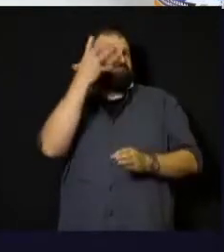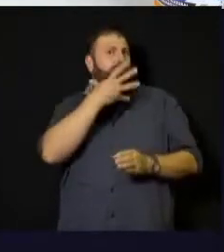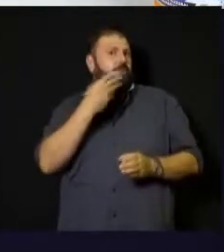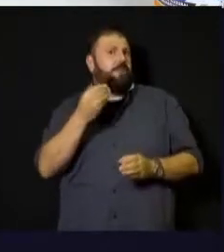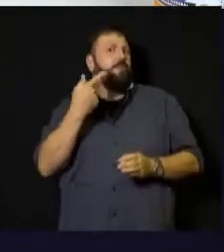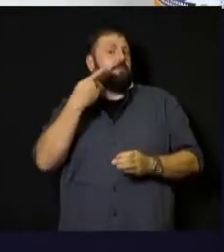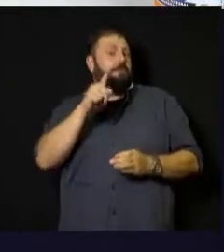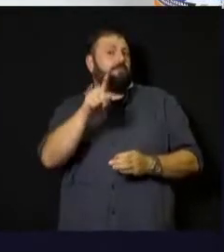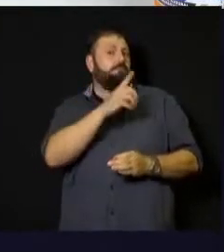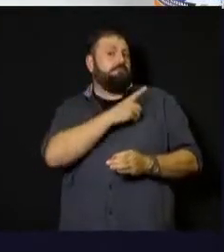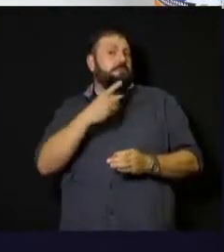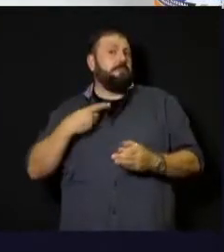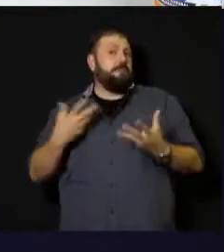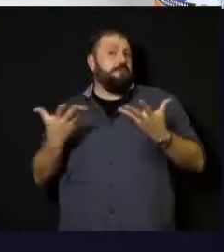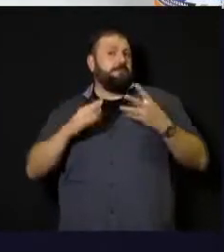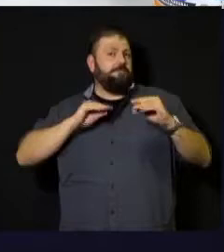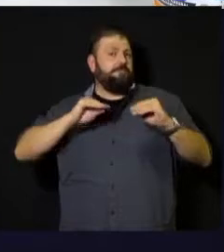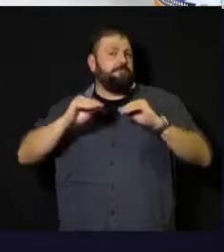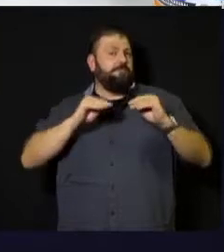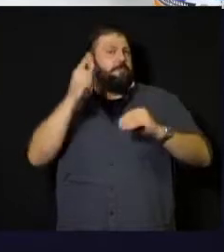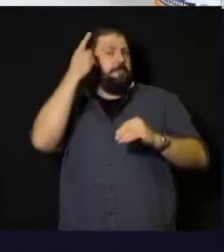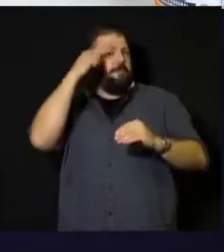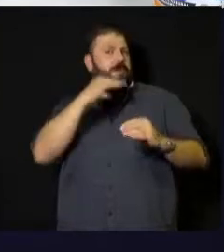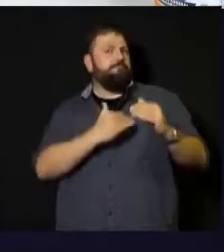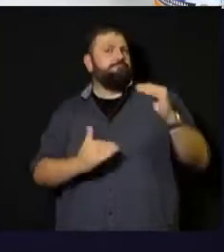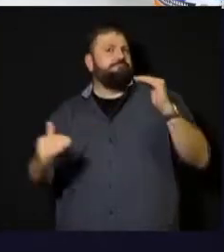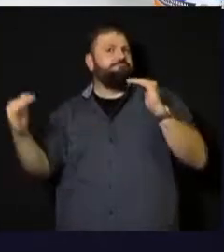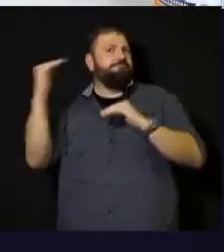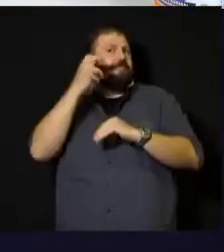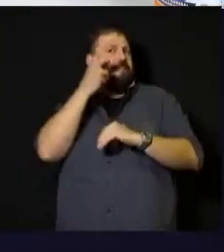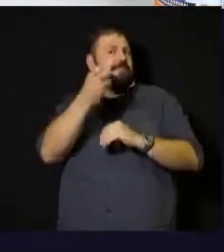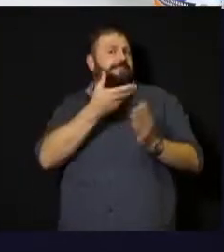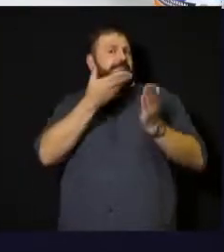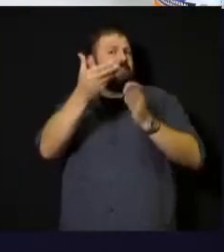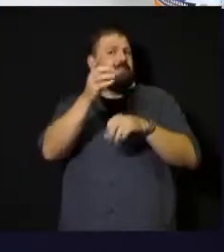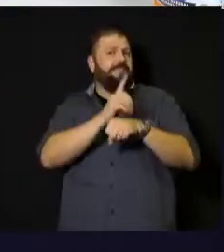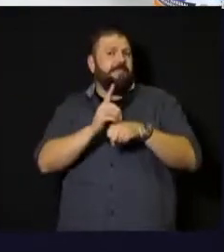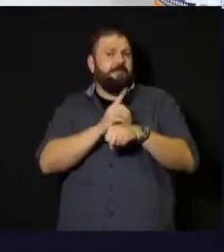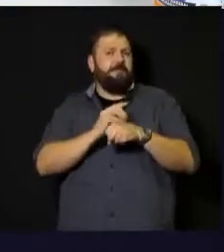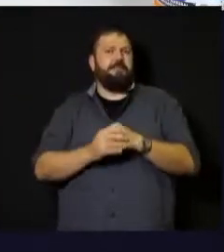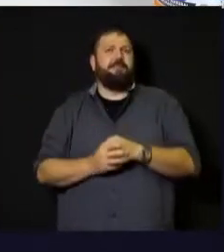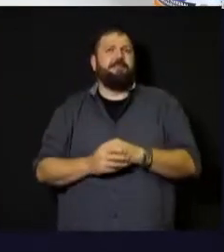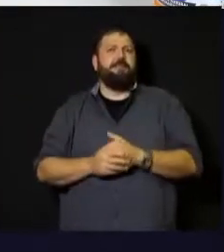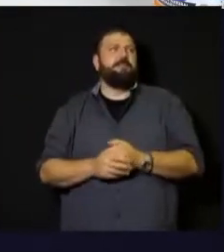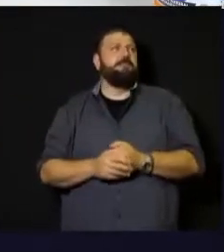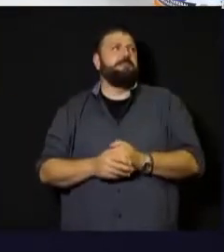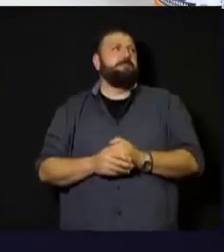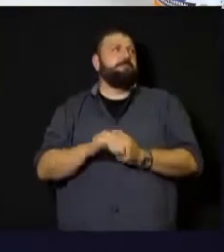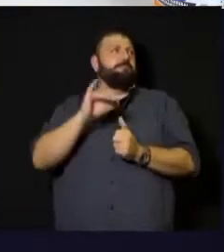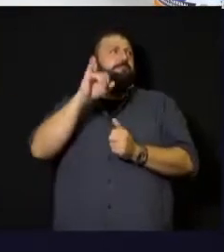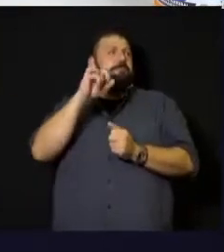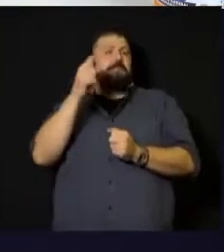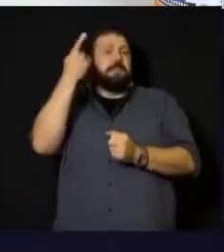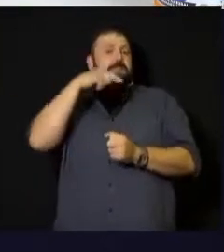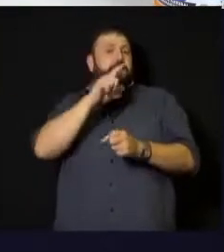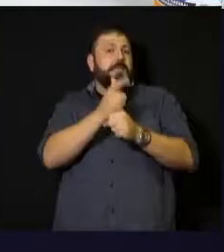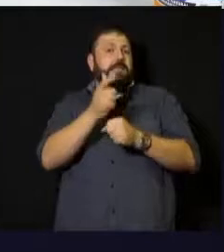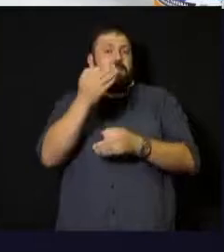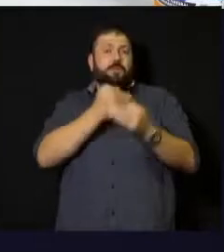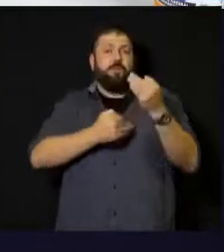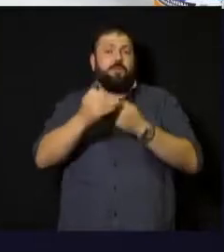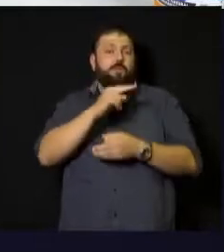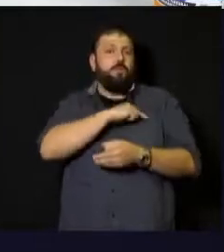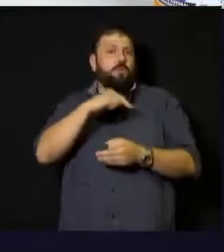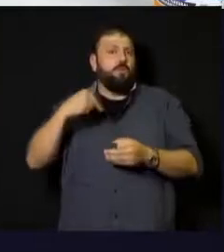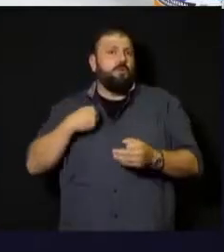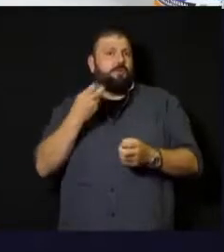but we have to do certain things, and you have to have follow certain parameters to be able to reach that. Anderson, can you hear? What things do I have to